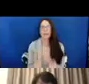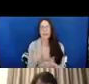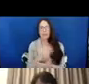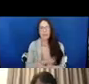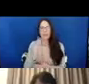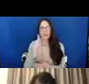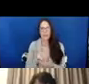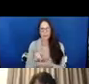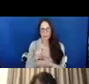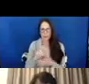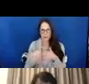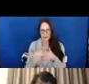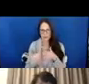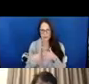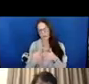,250.